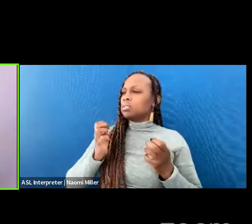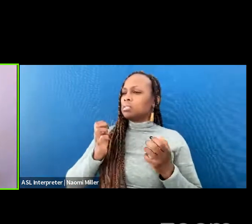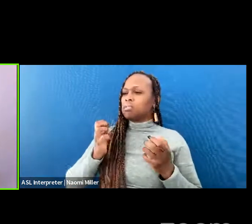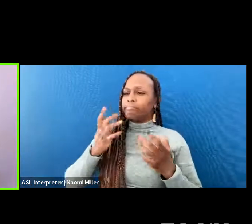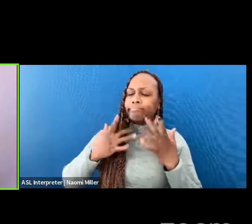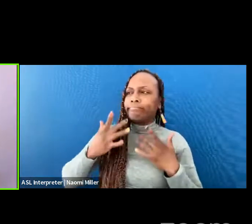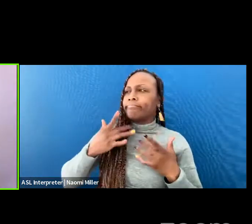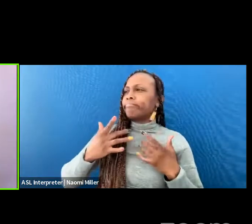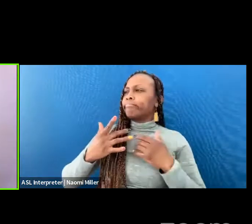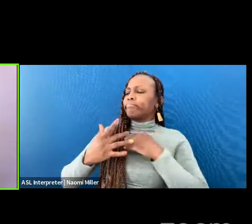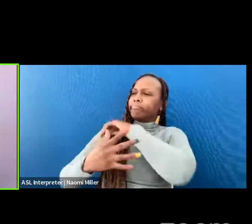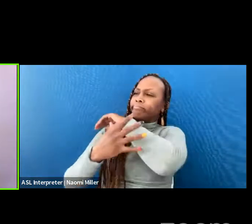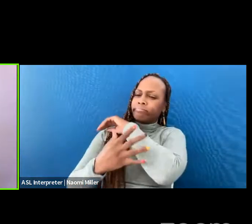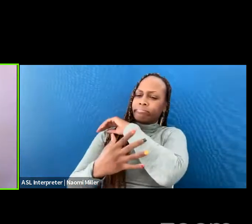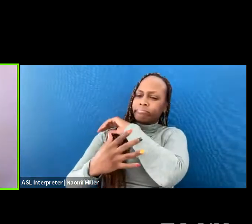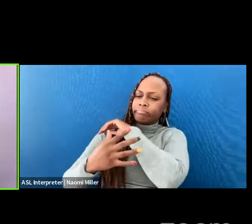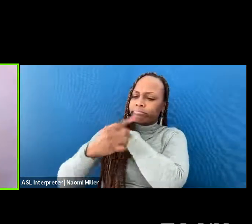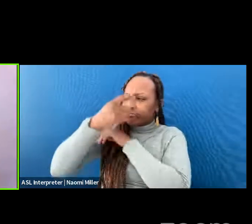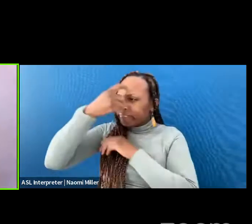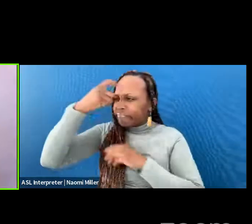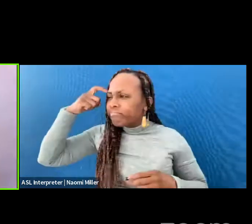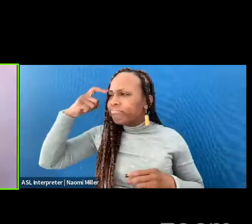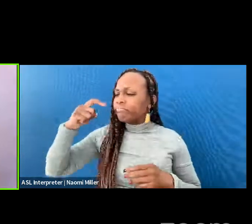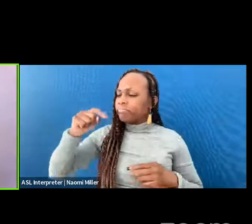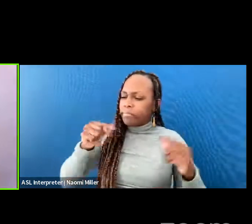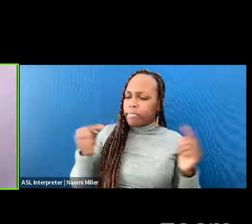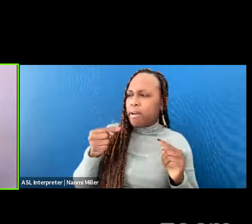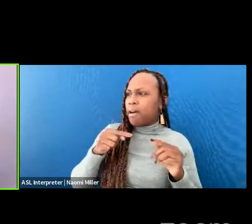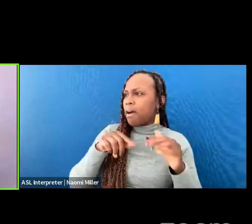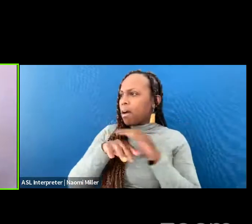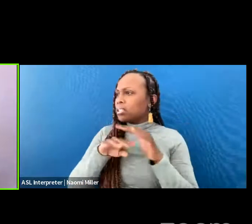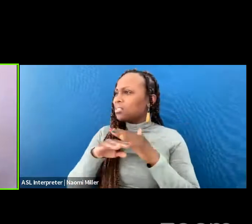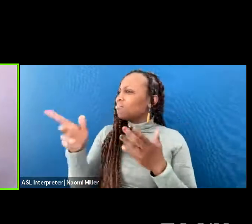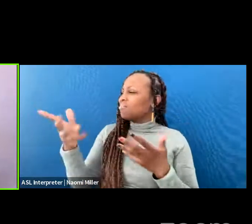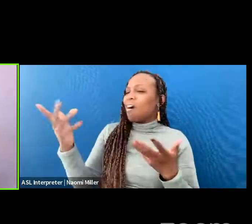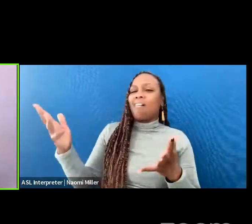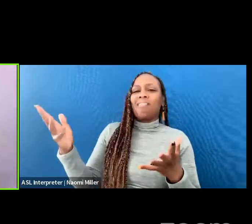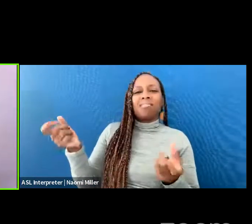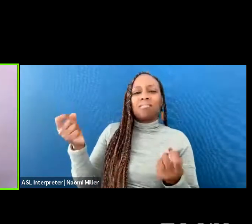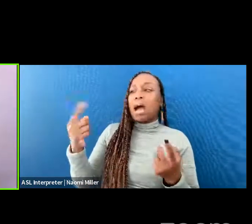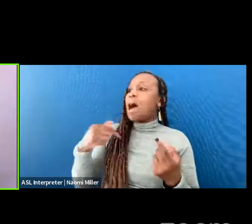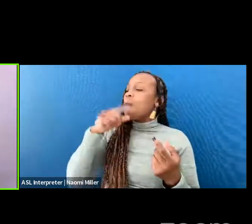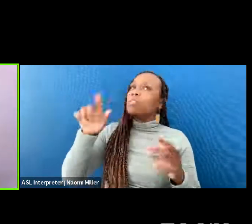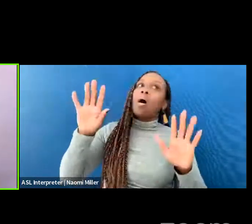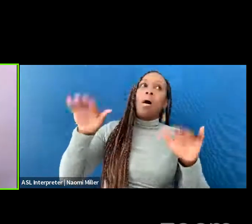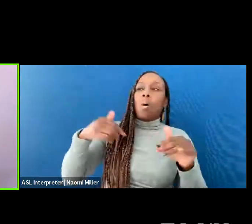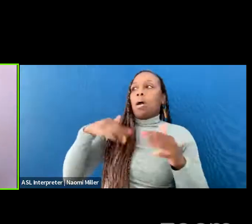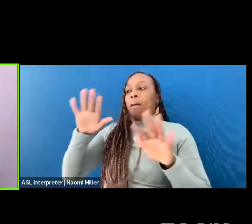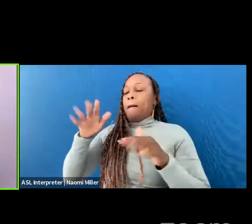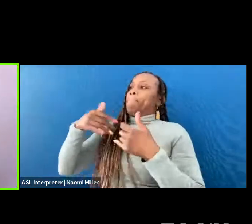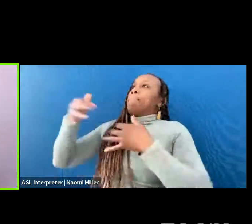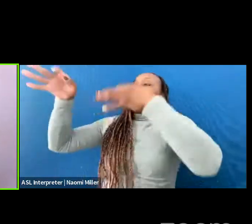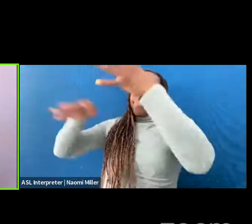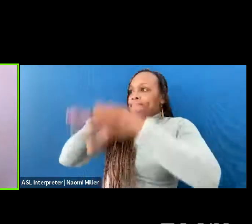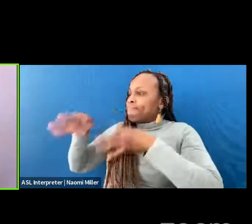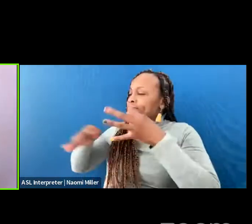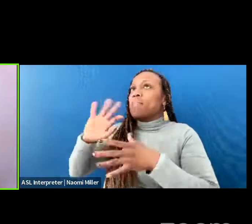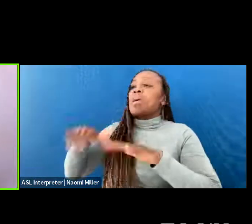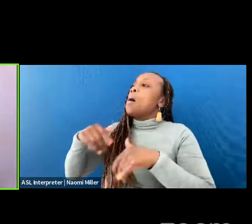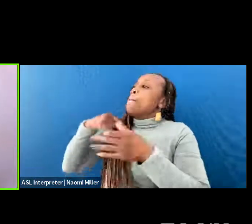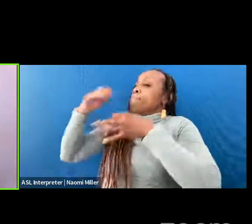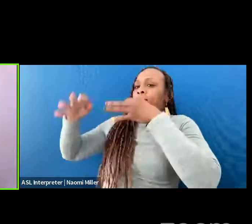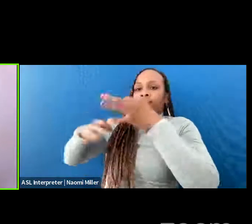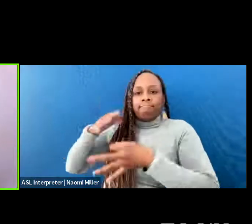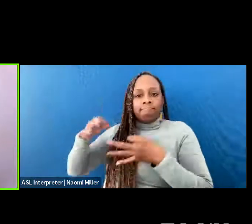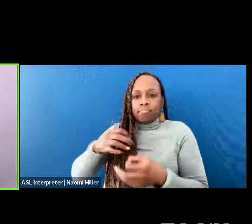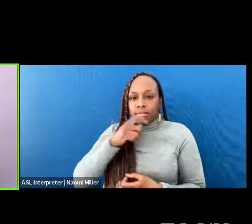and pain of access. I don't have to justify, and we are able to start from a place of steel vulnerability.